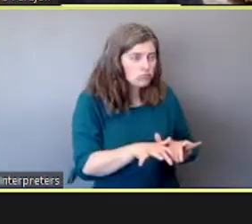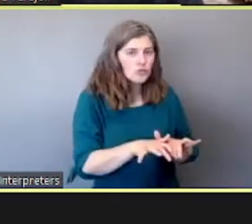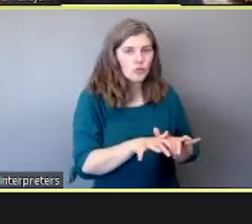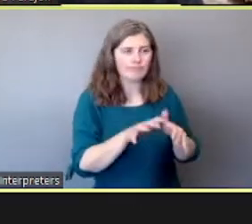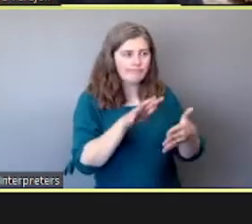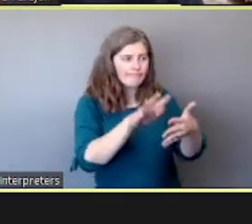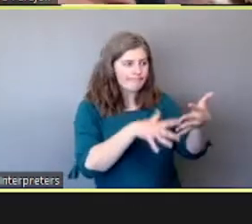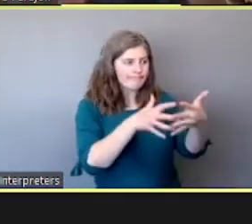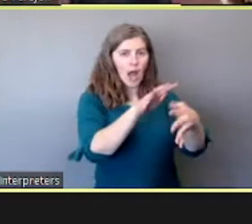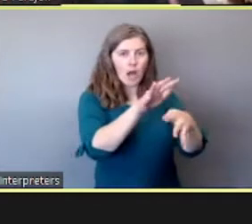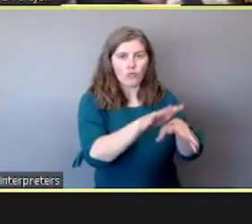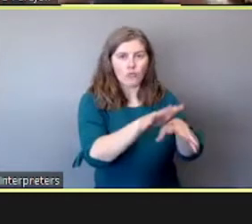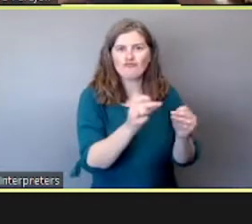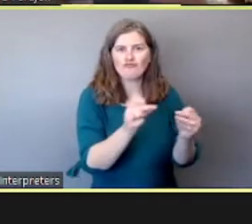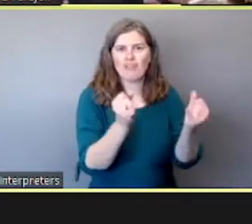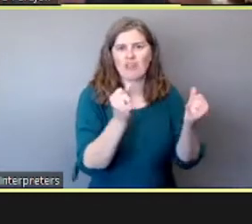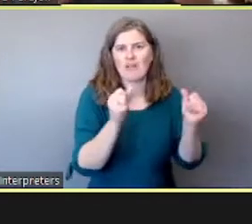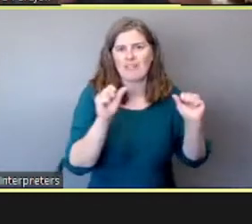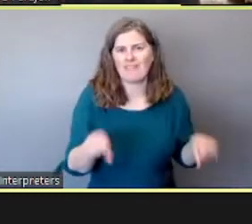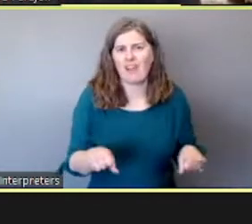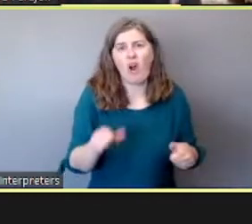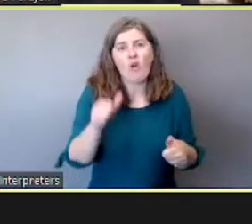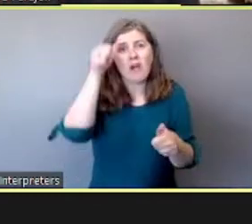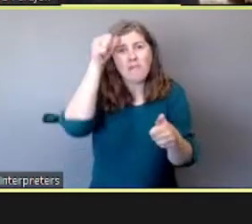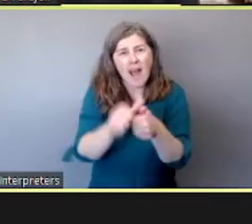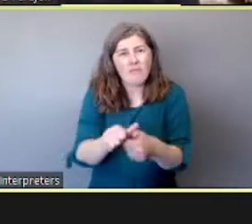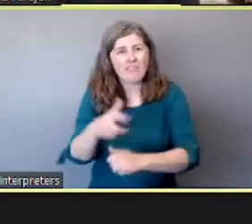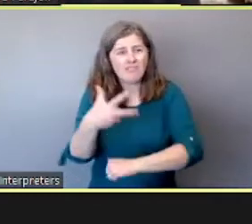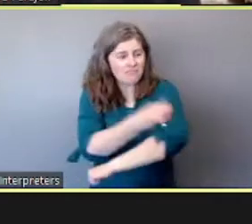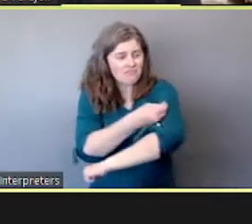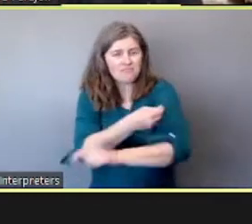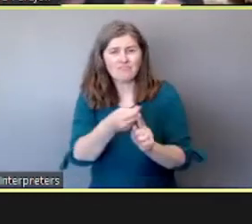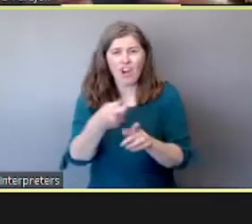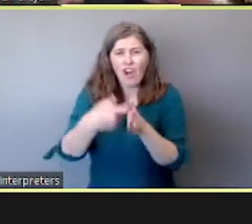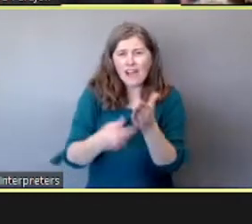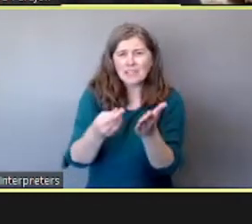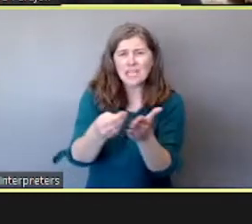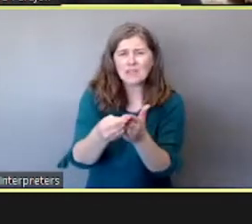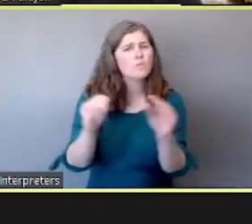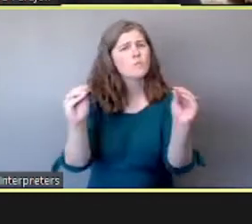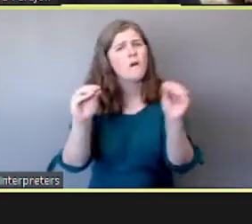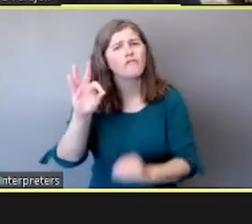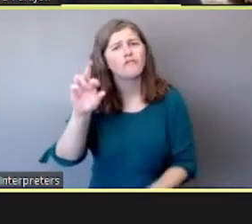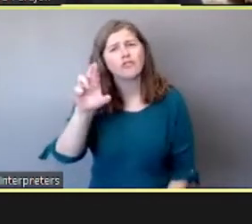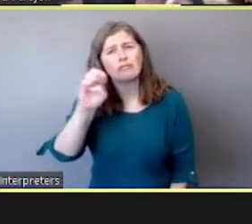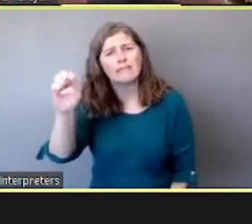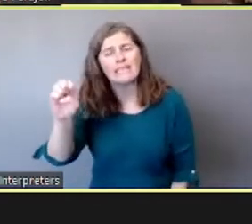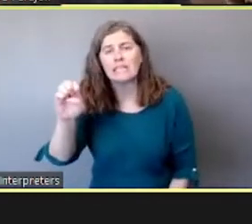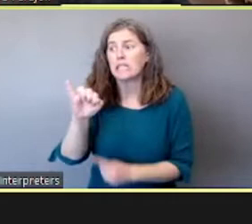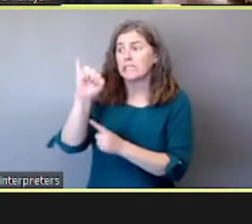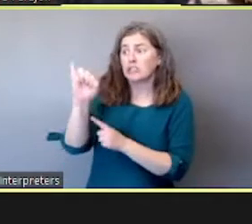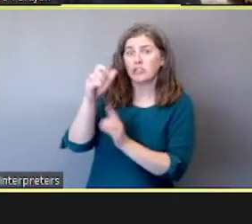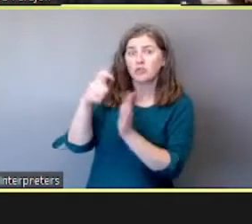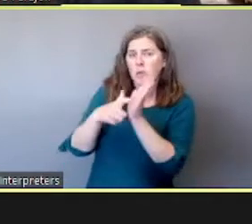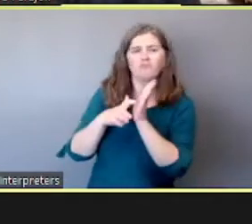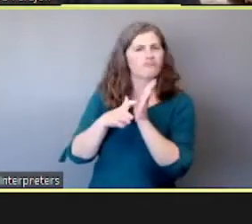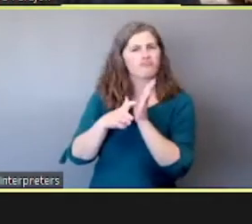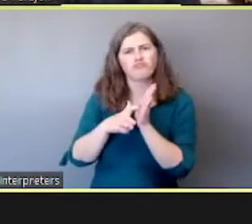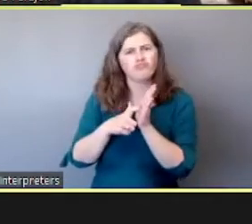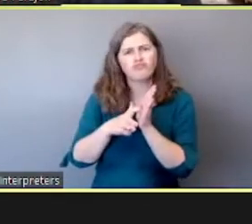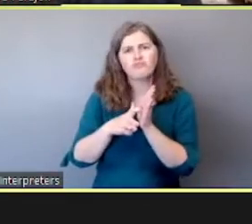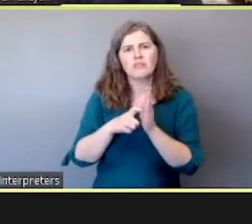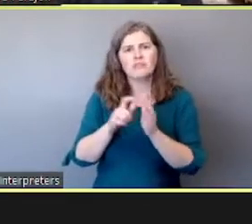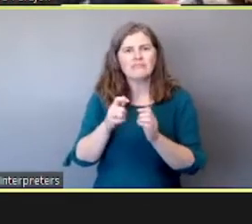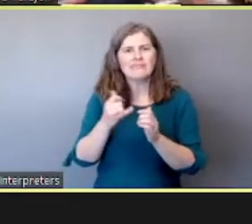an appointment. Remember that vaccine is free for all New Mexicans. No insurance is needed. Immigration status is